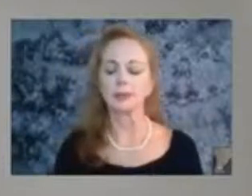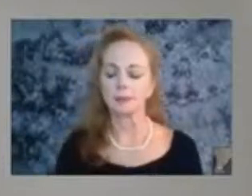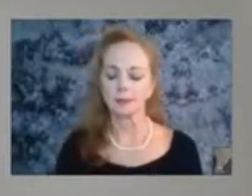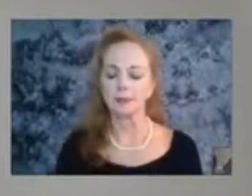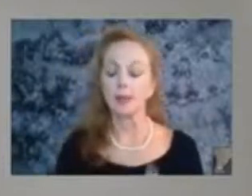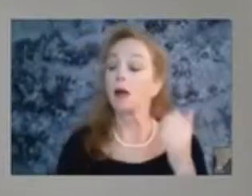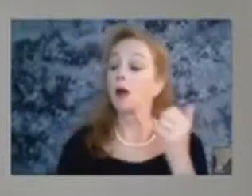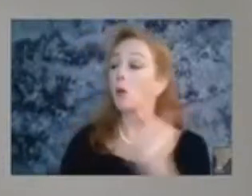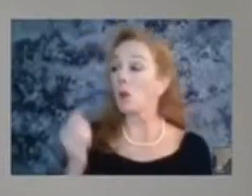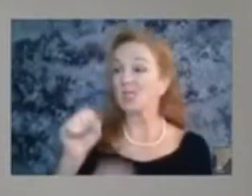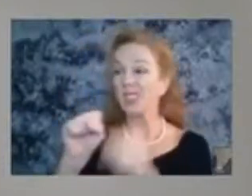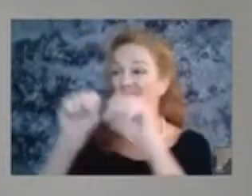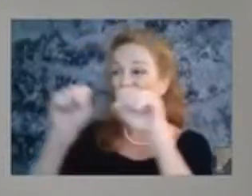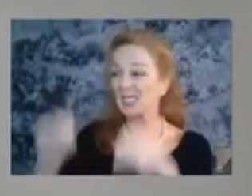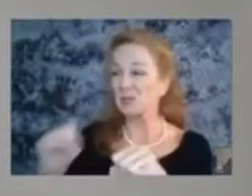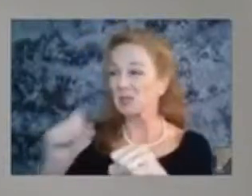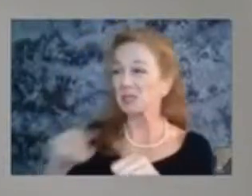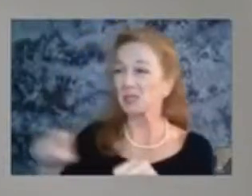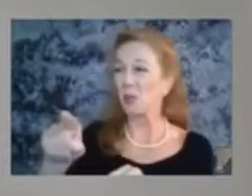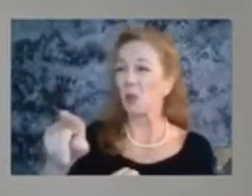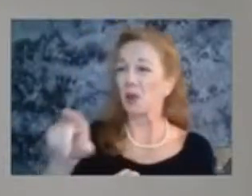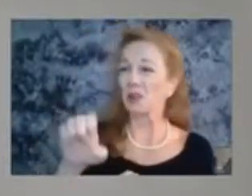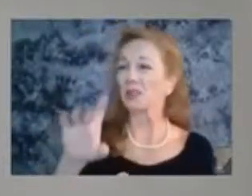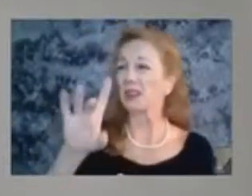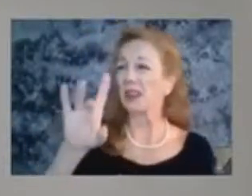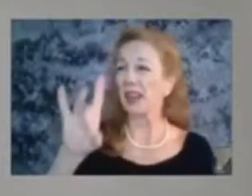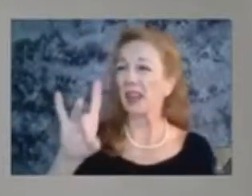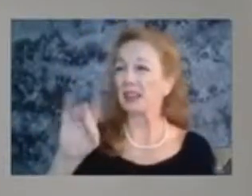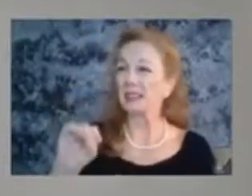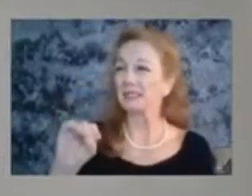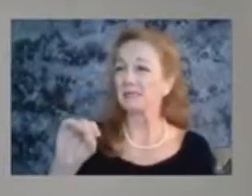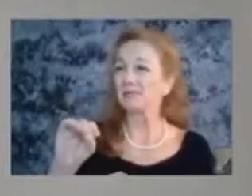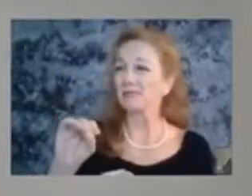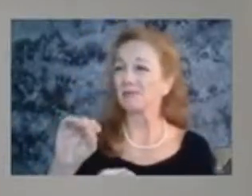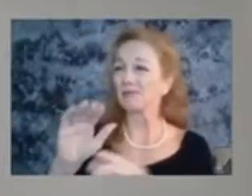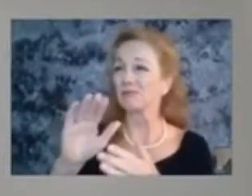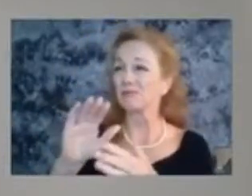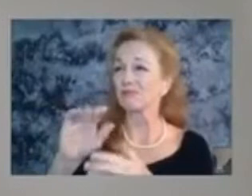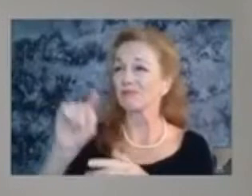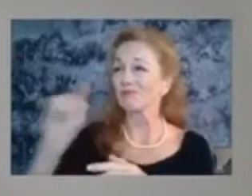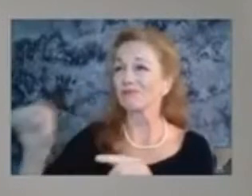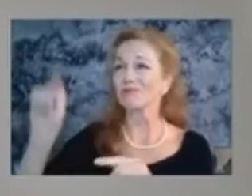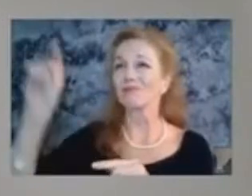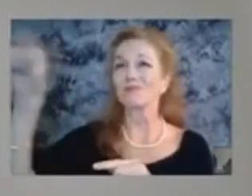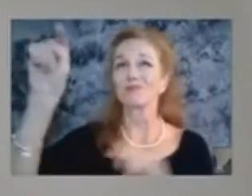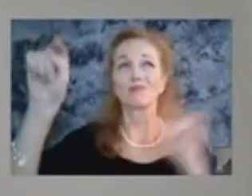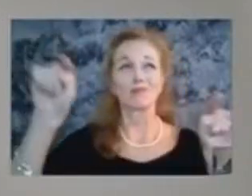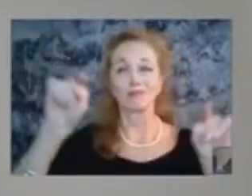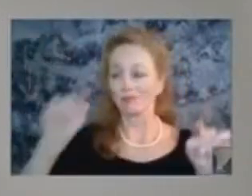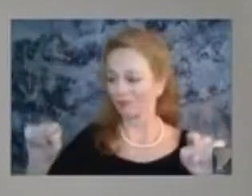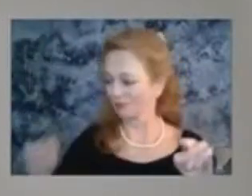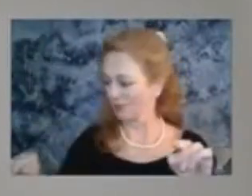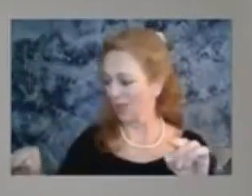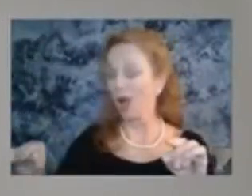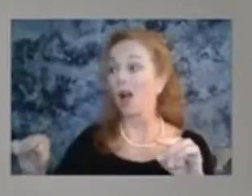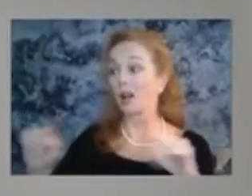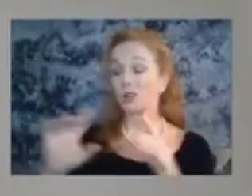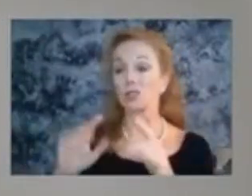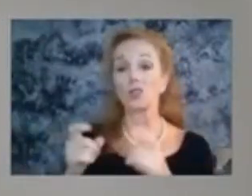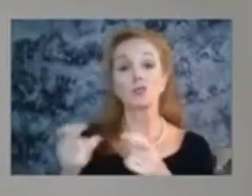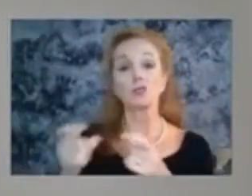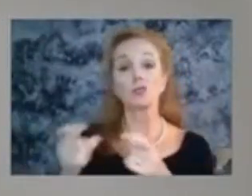180-some buildings or 180-some sites are computer-controlled, remote